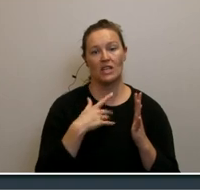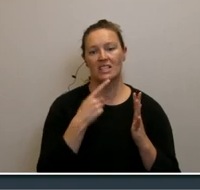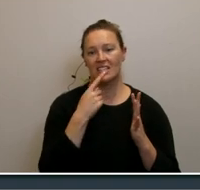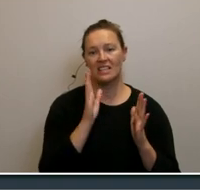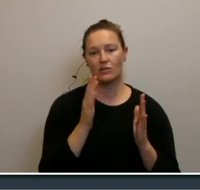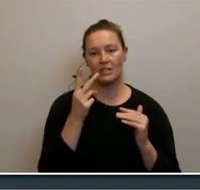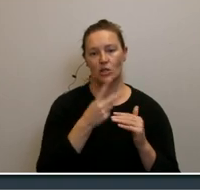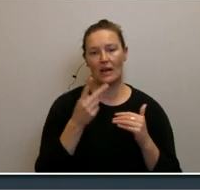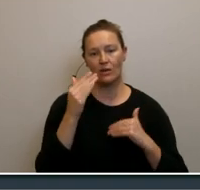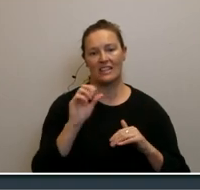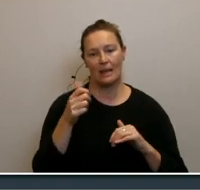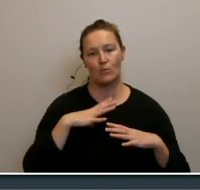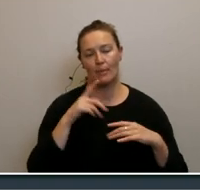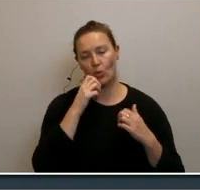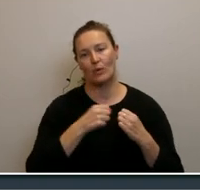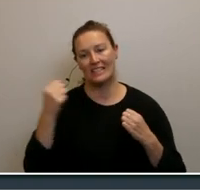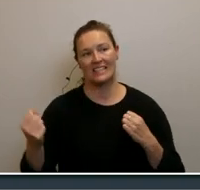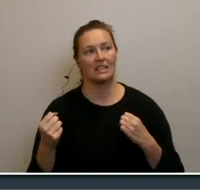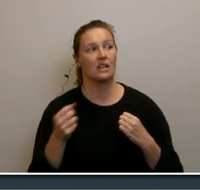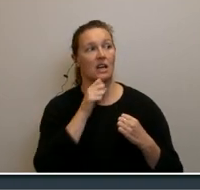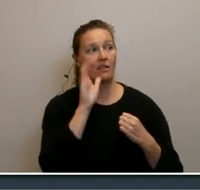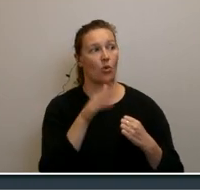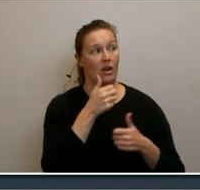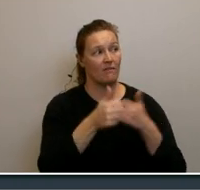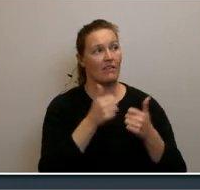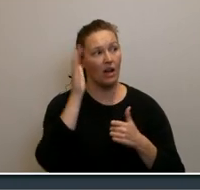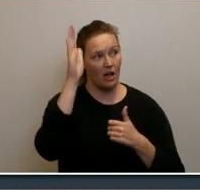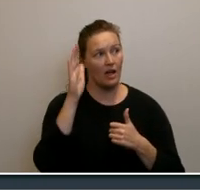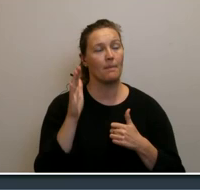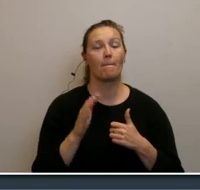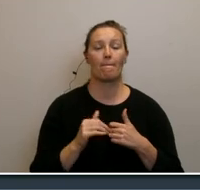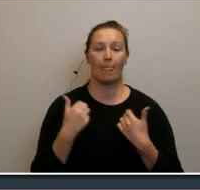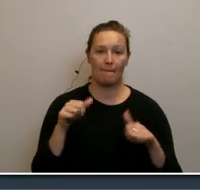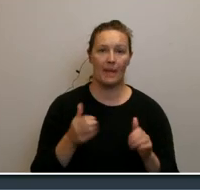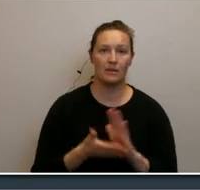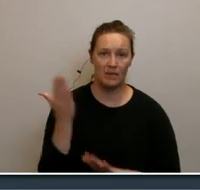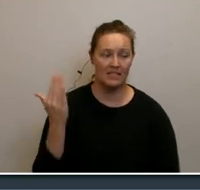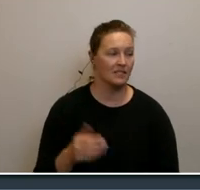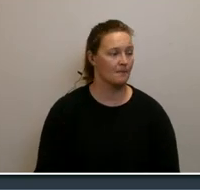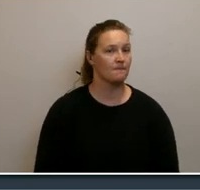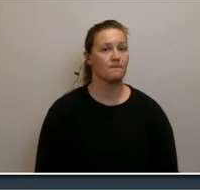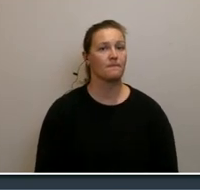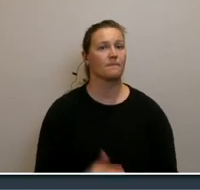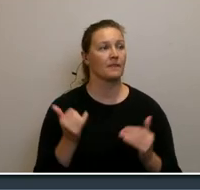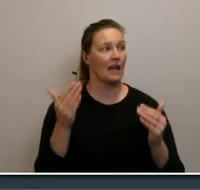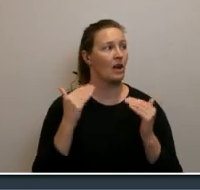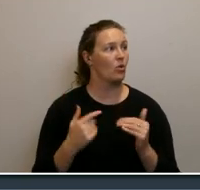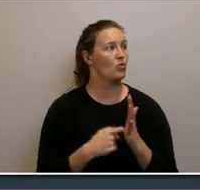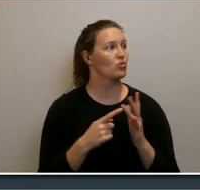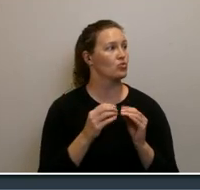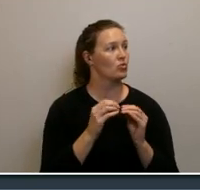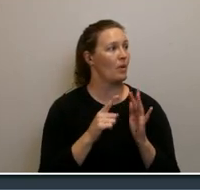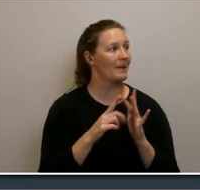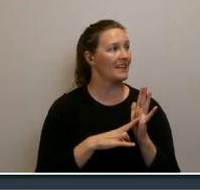Brosnan, seconded by Councillor Crown. All those in favour, please say aye. Aye. Against, carried. And I would like to invite Robin